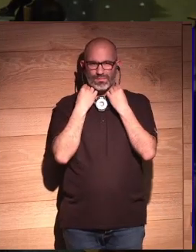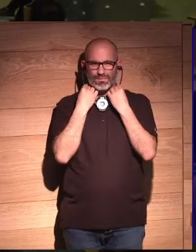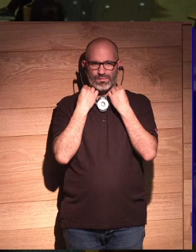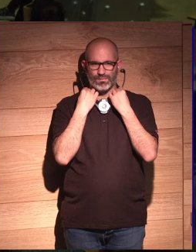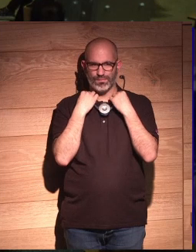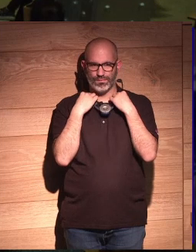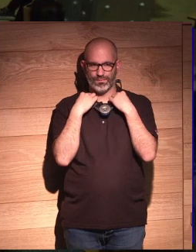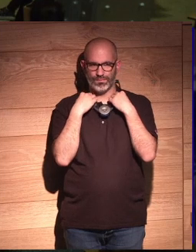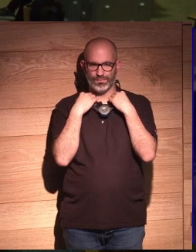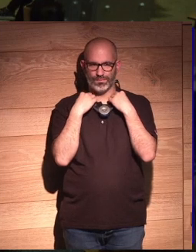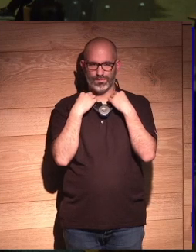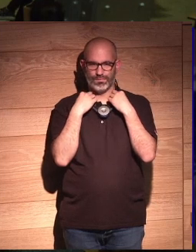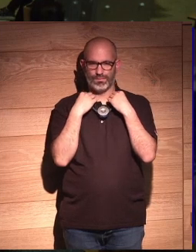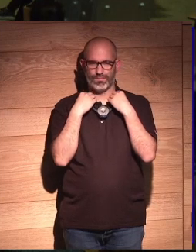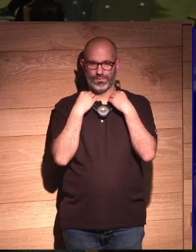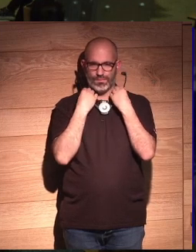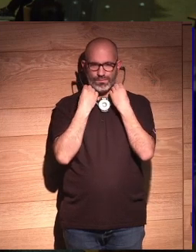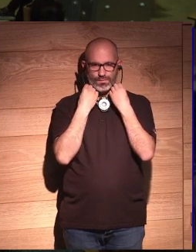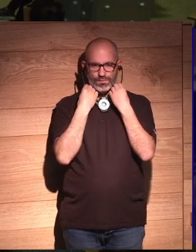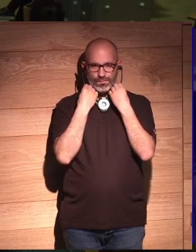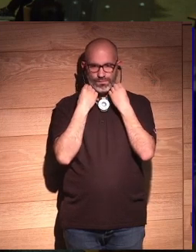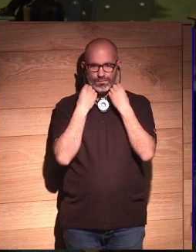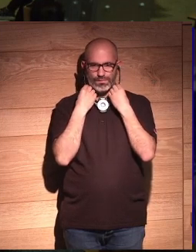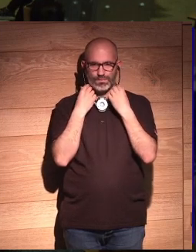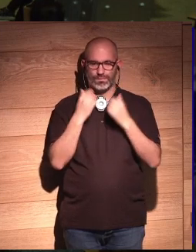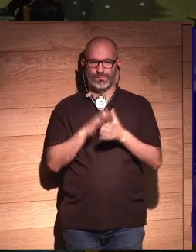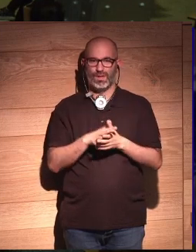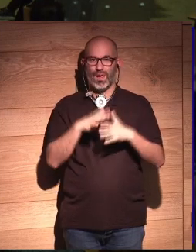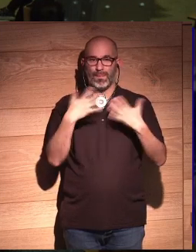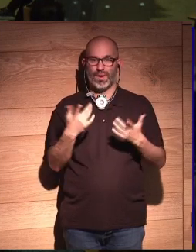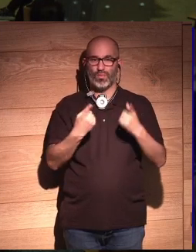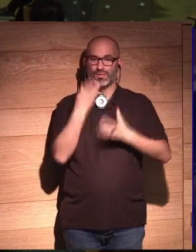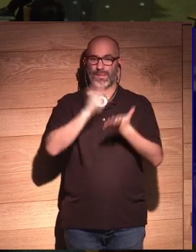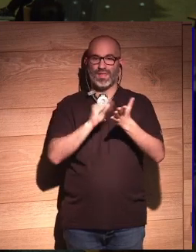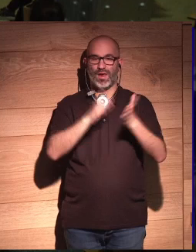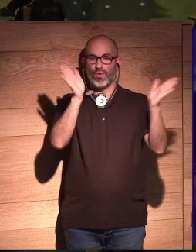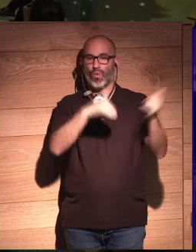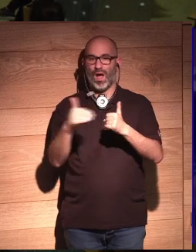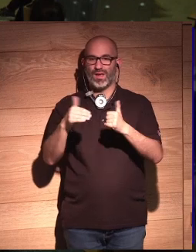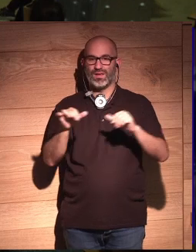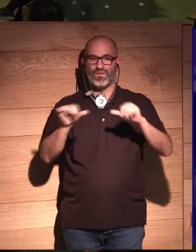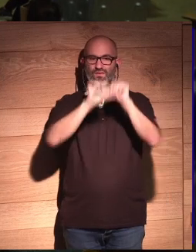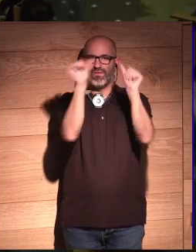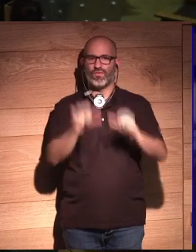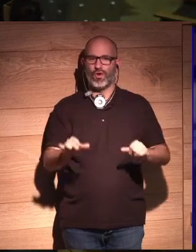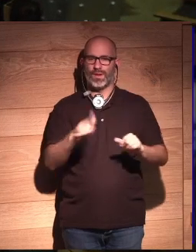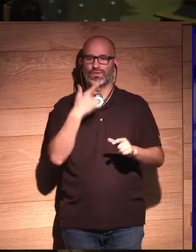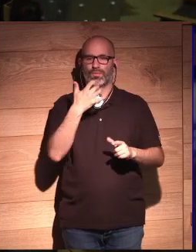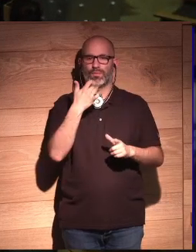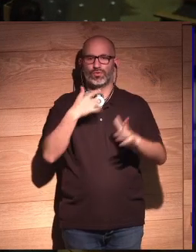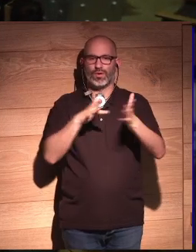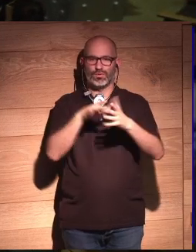playing out in a scenario, and that kind of fulfills your fantasy of becoming that hero type, or like I did the right thing in